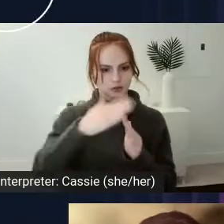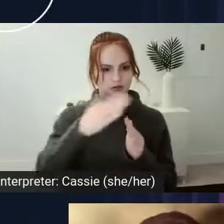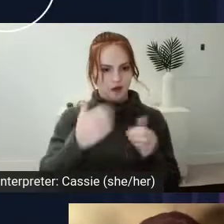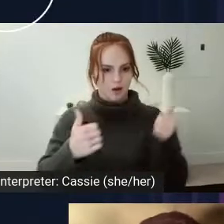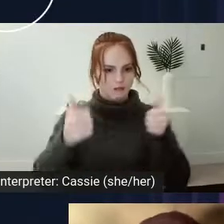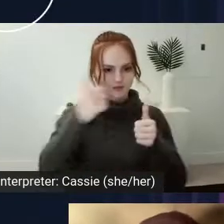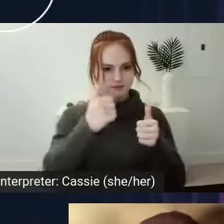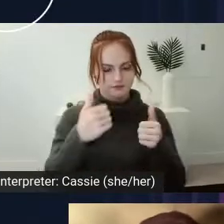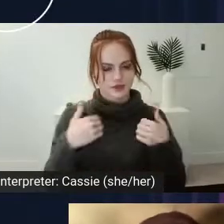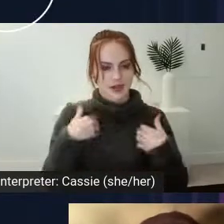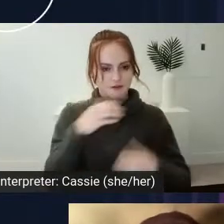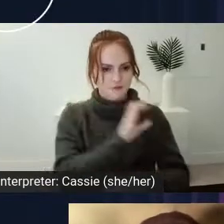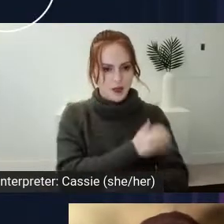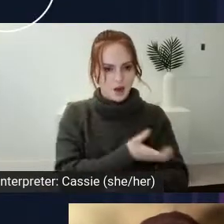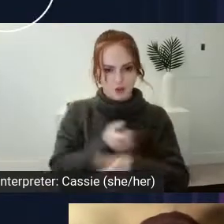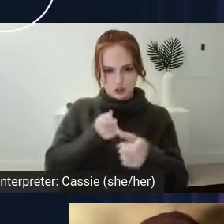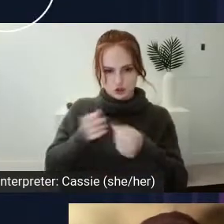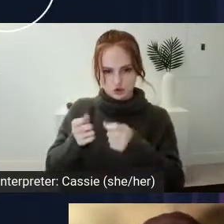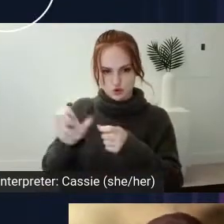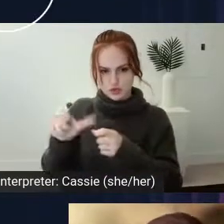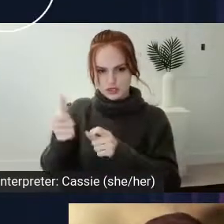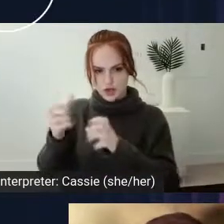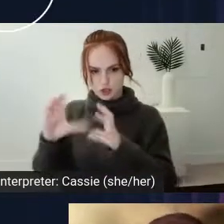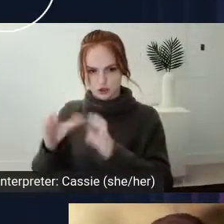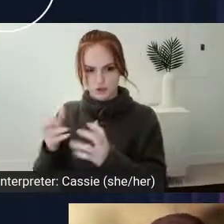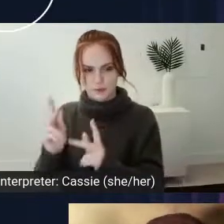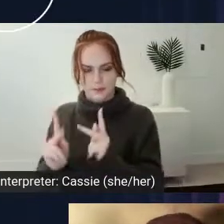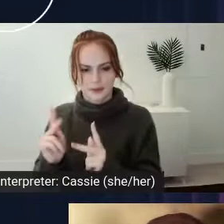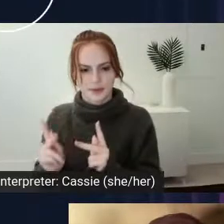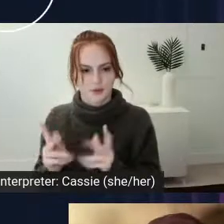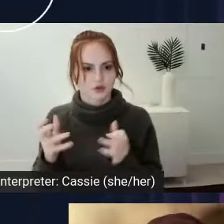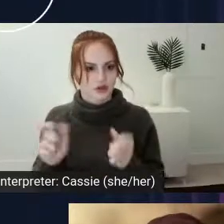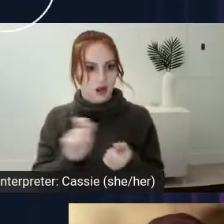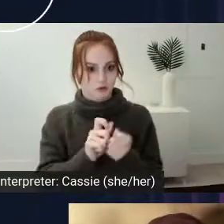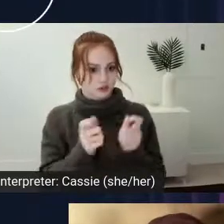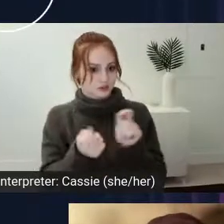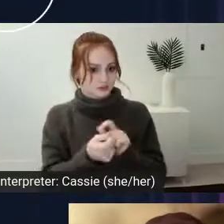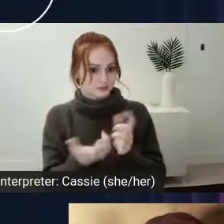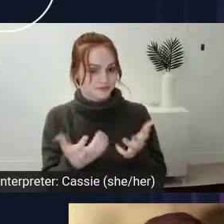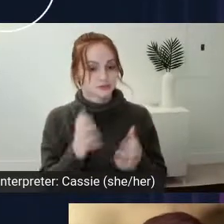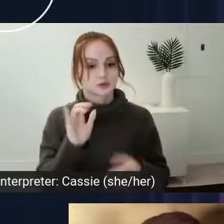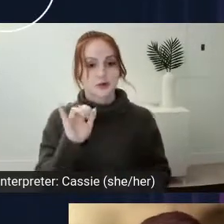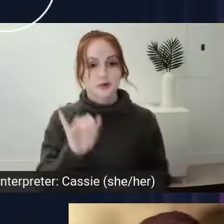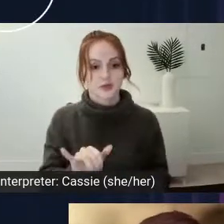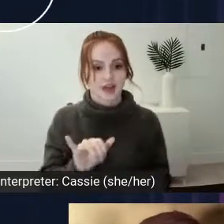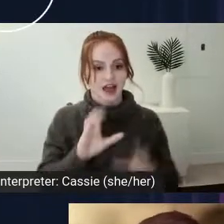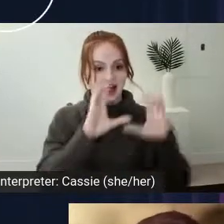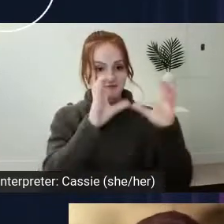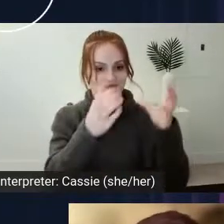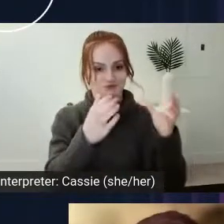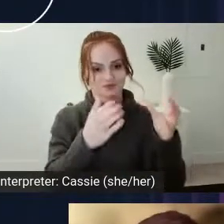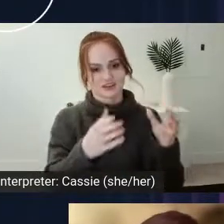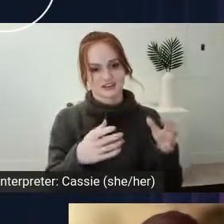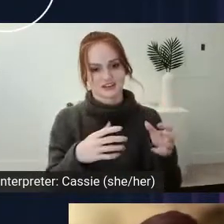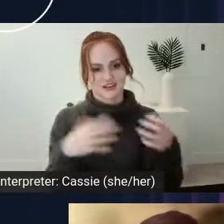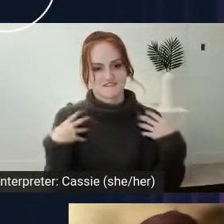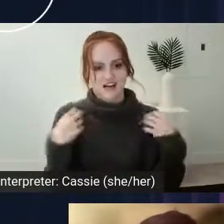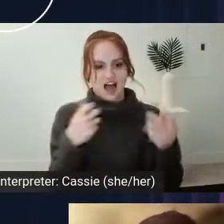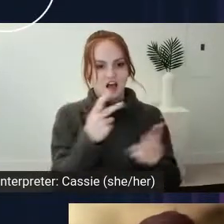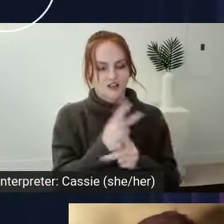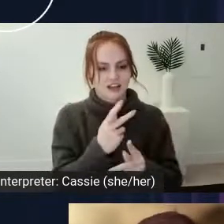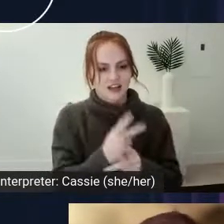So that legislation of healthcare is really trying hard to like reinforce some